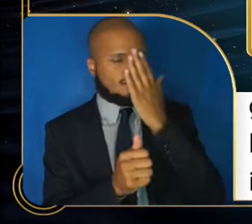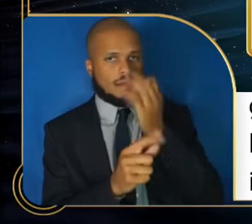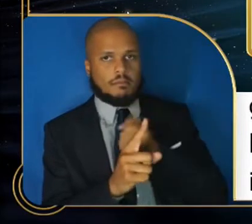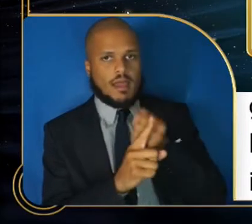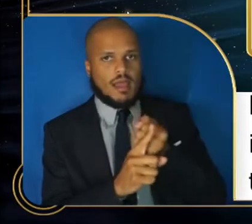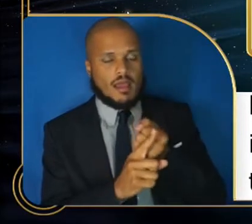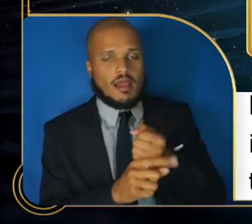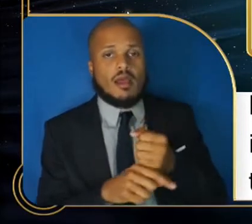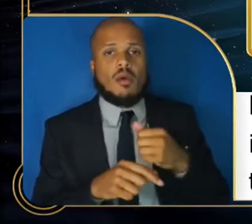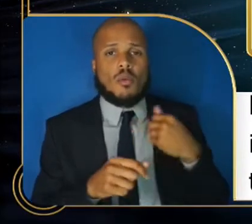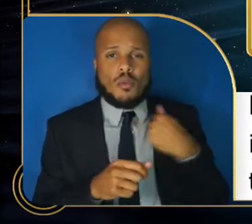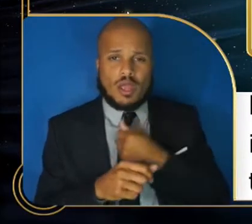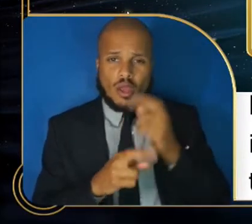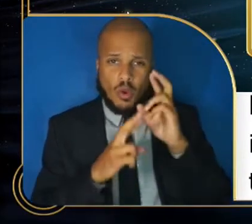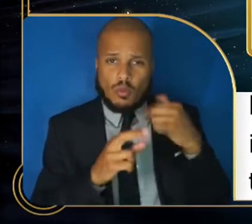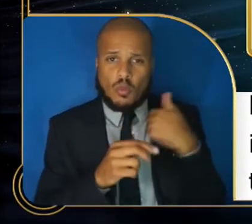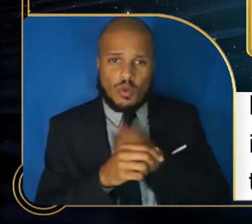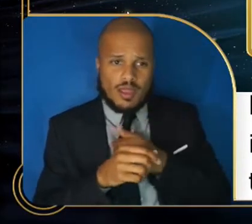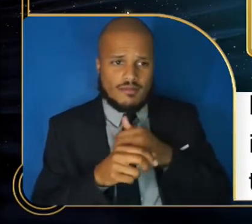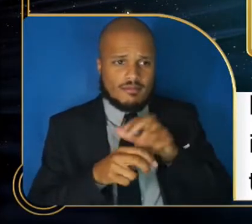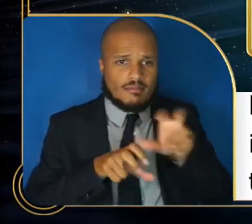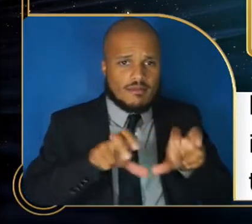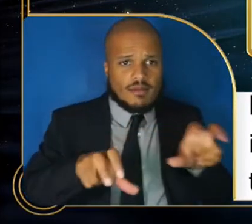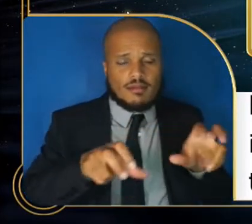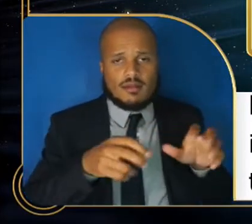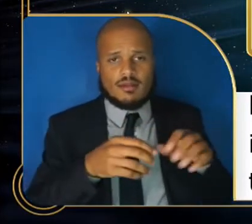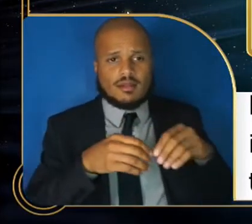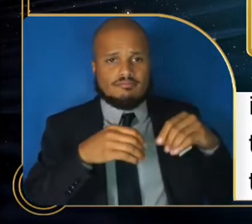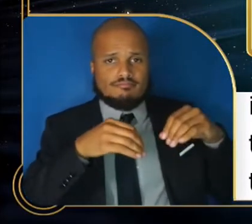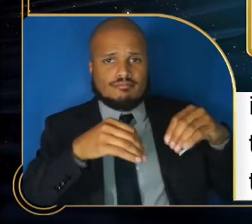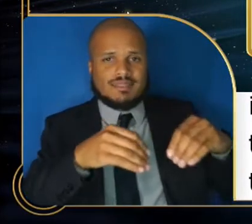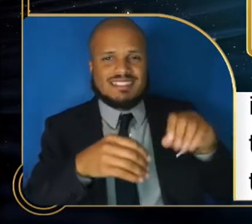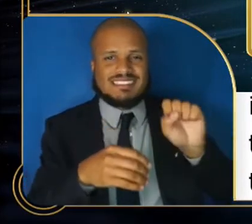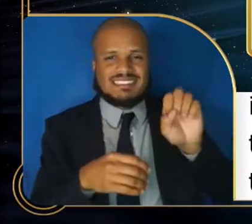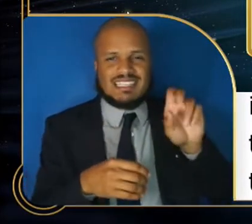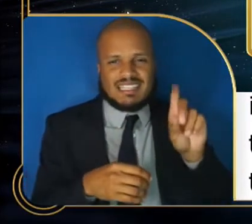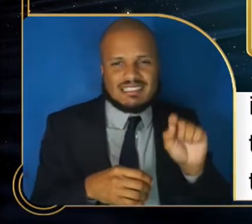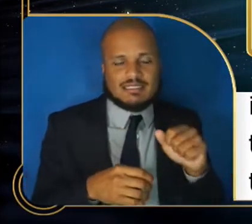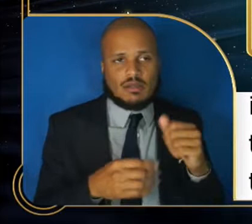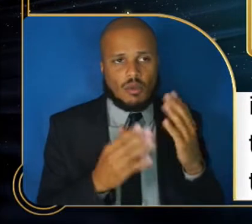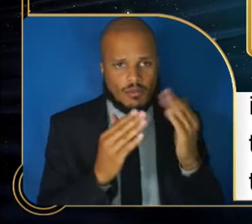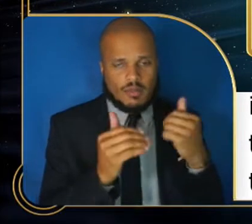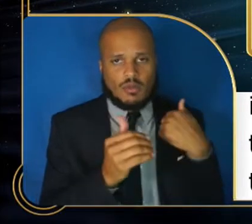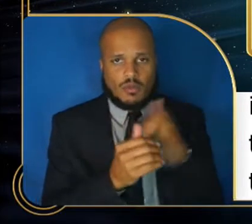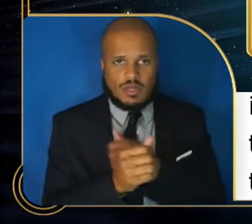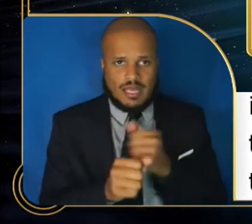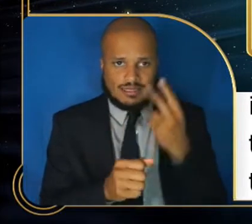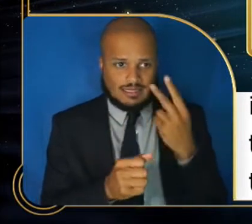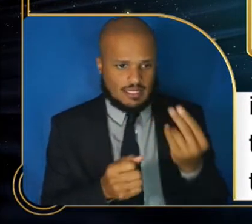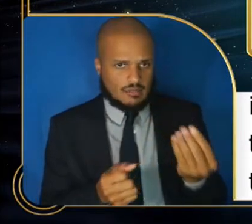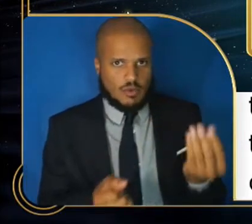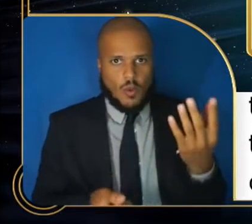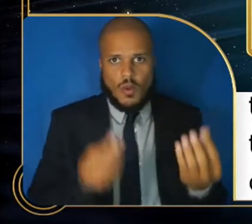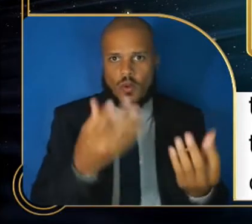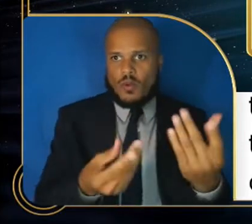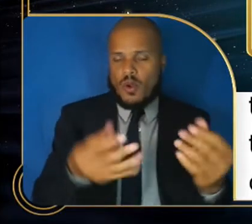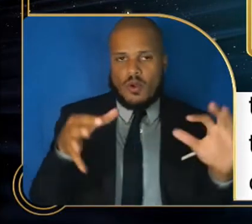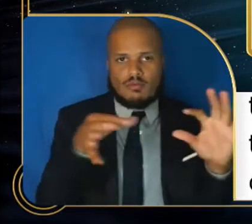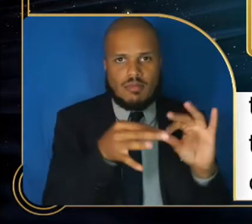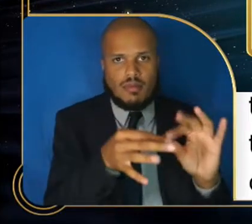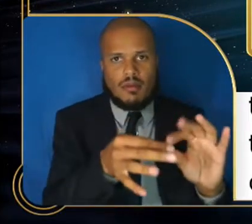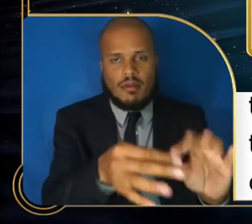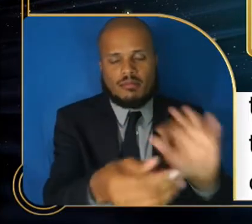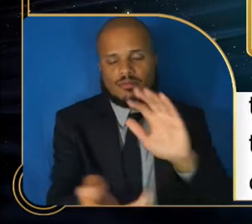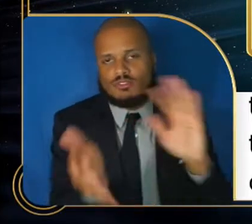enough seeds in the right places and that our piece connects with someone else's and creates an interconnected web of transformative